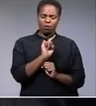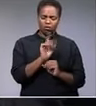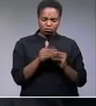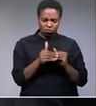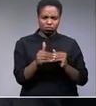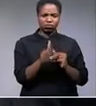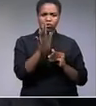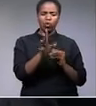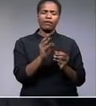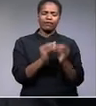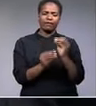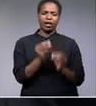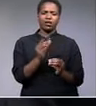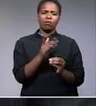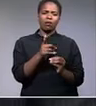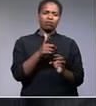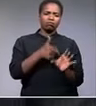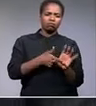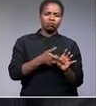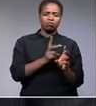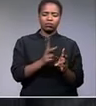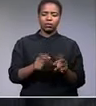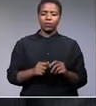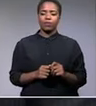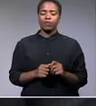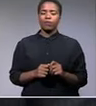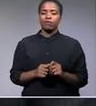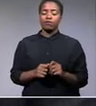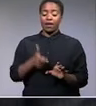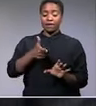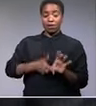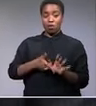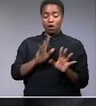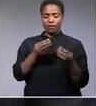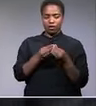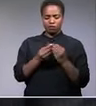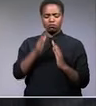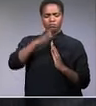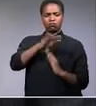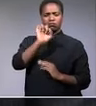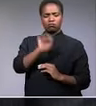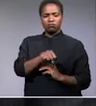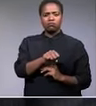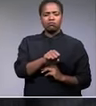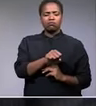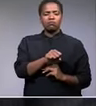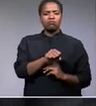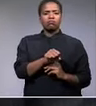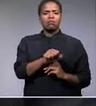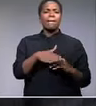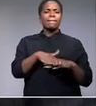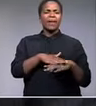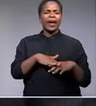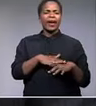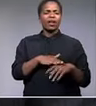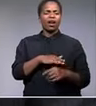to address the shortages. Fuel supply situation is being prioritized, as well as provision of basic